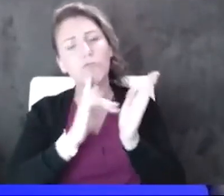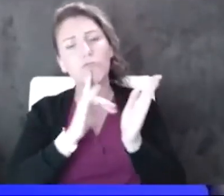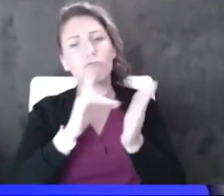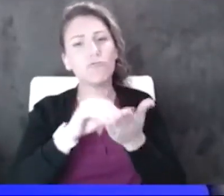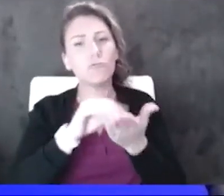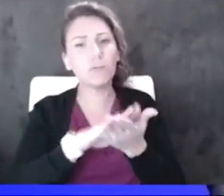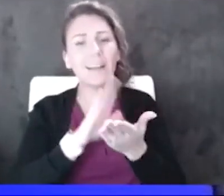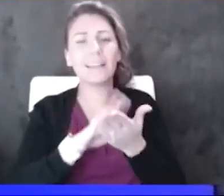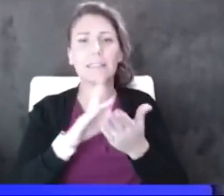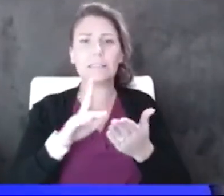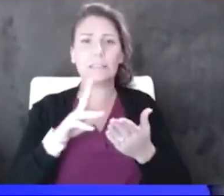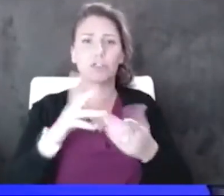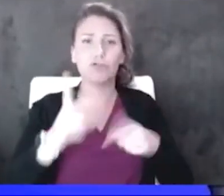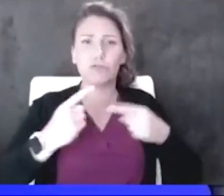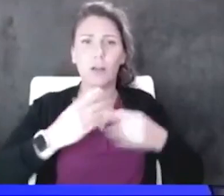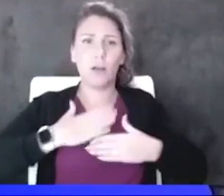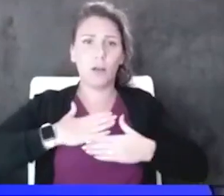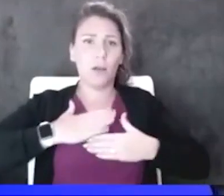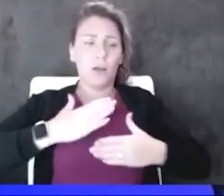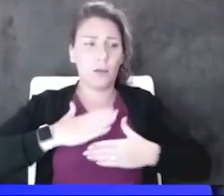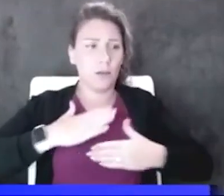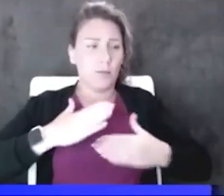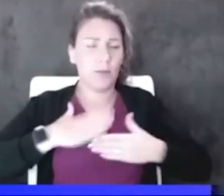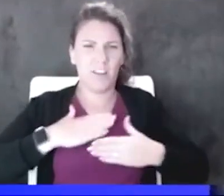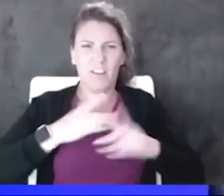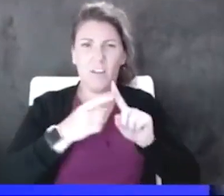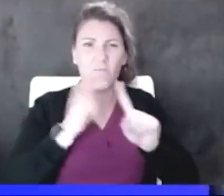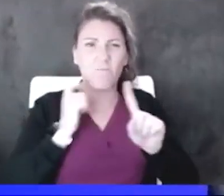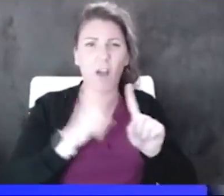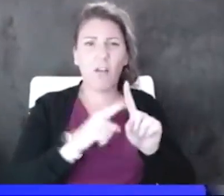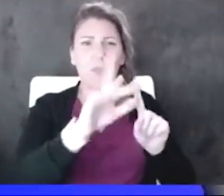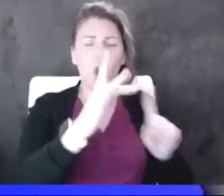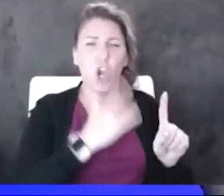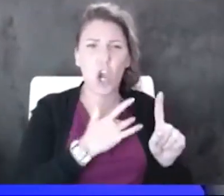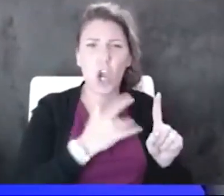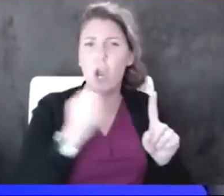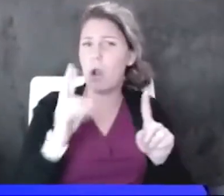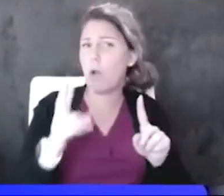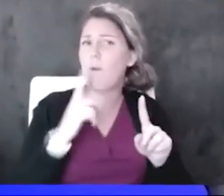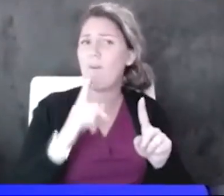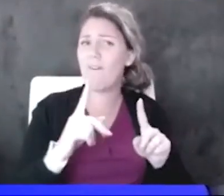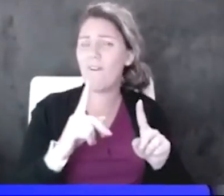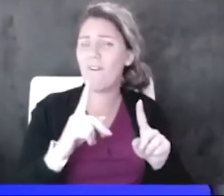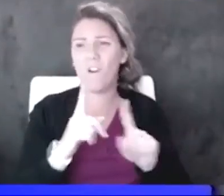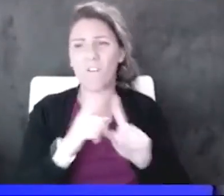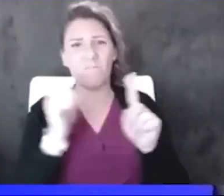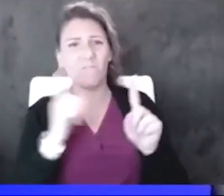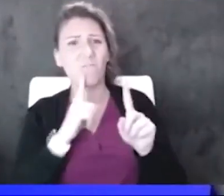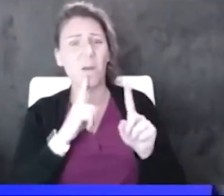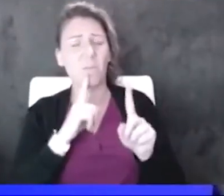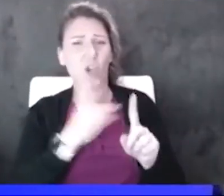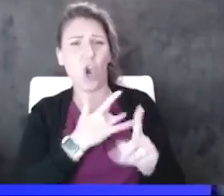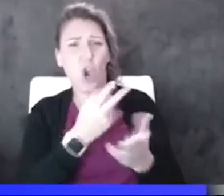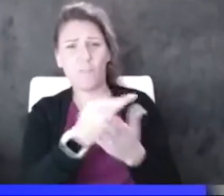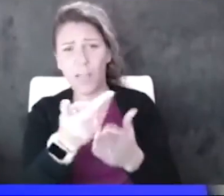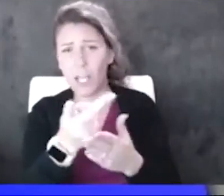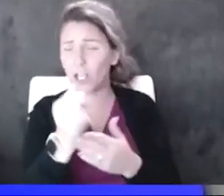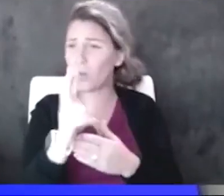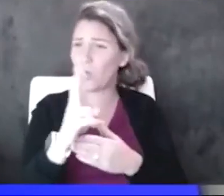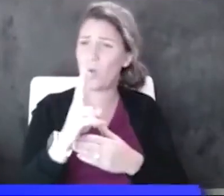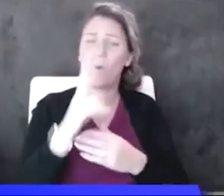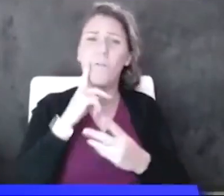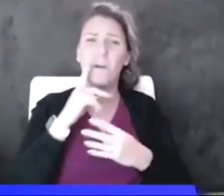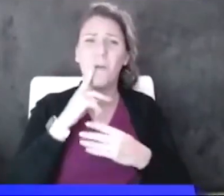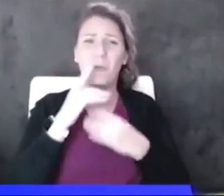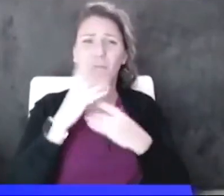underlying cardiac disease? They've got fluid overload because of their congestive heart failure. They've got a restrictive lung disease underlying,